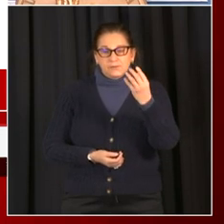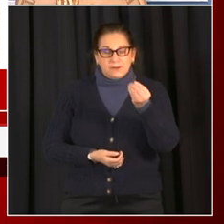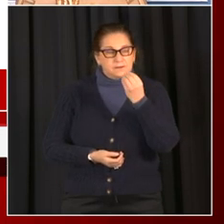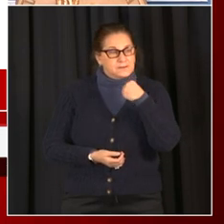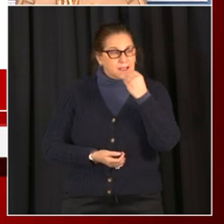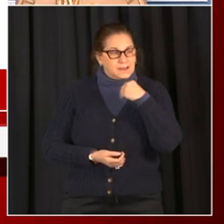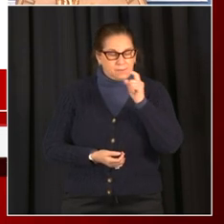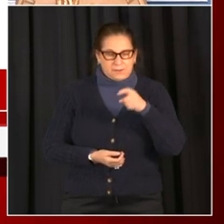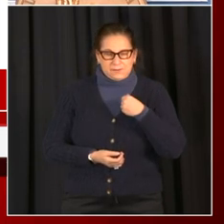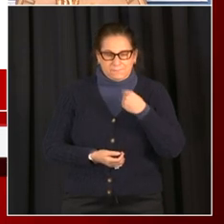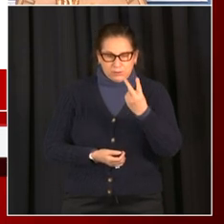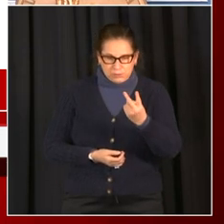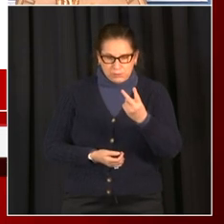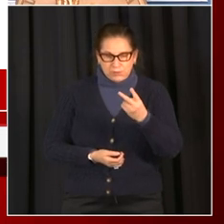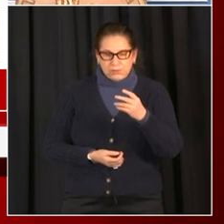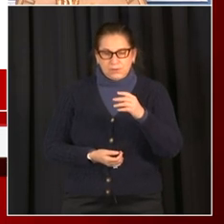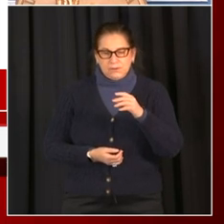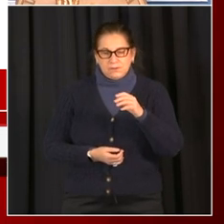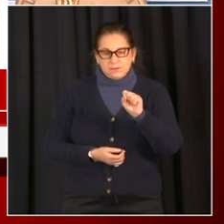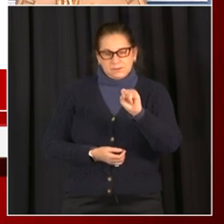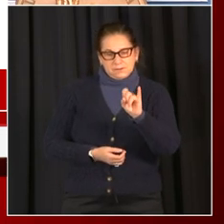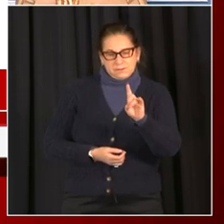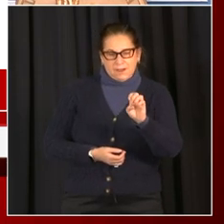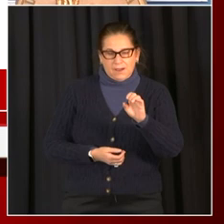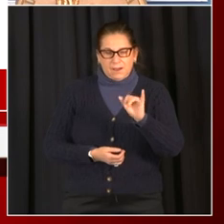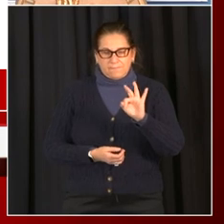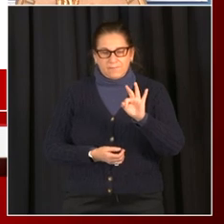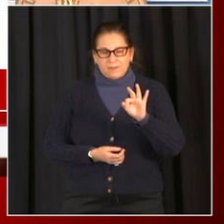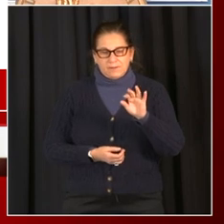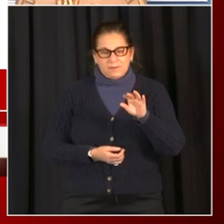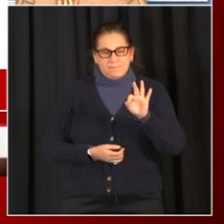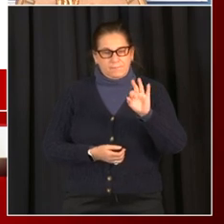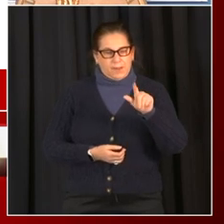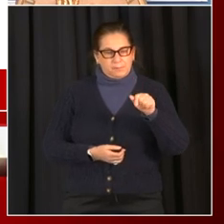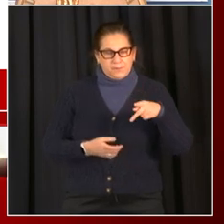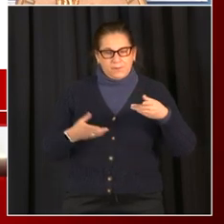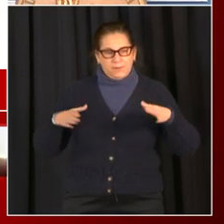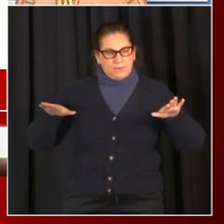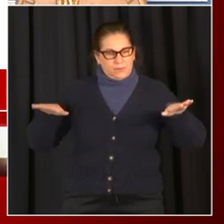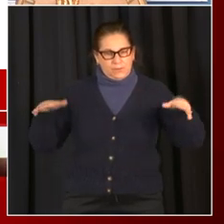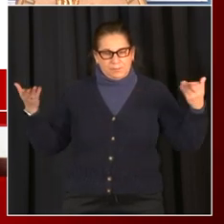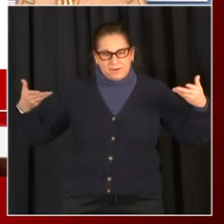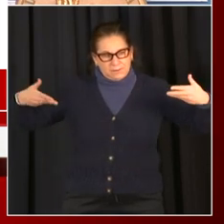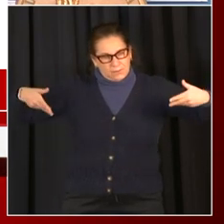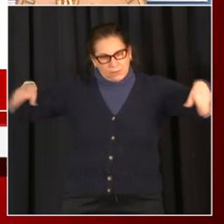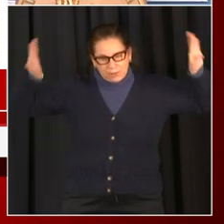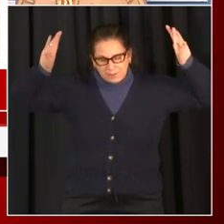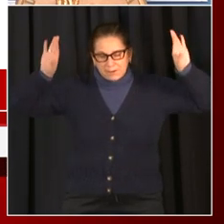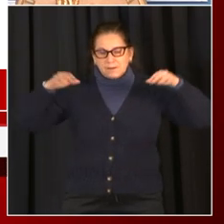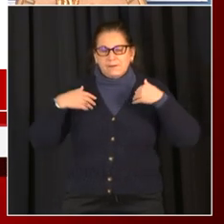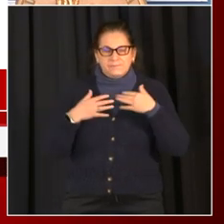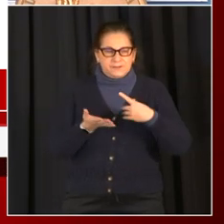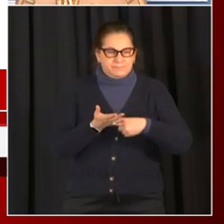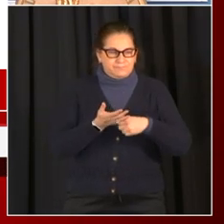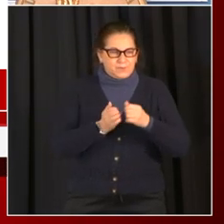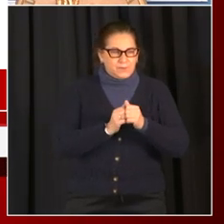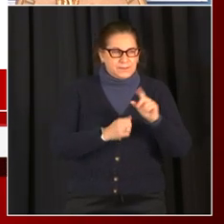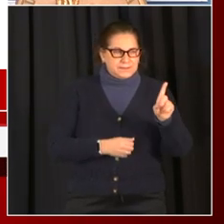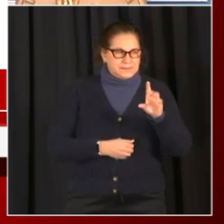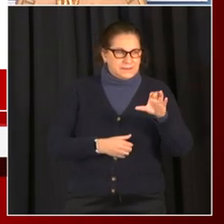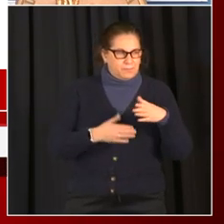operate. DCRA and our DC Health will work with businesses to ensure their